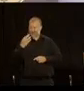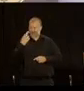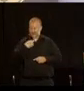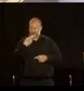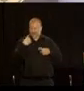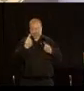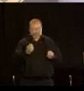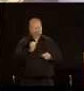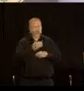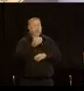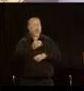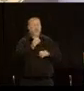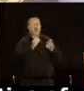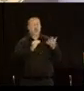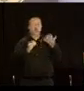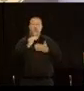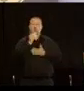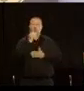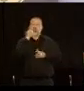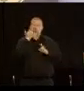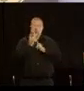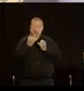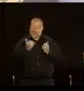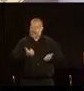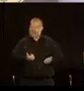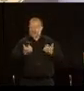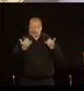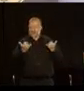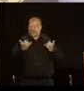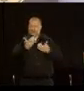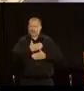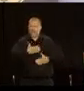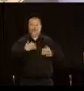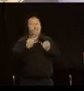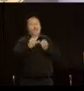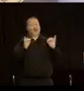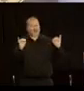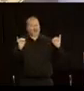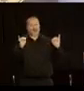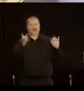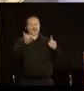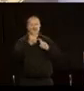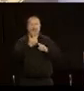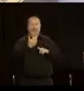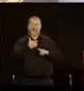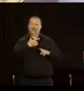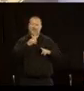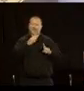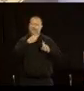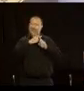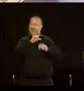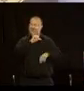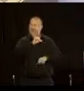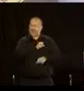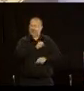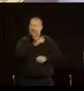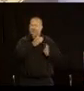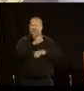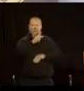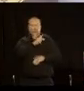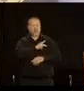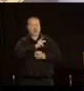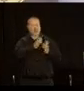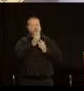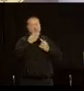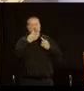2019. He has moved into his own home and is enjoying his independence. He has a can-do spirit, and through his personal drive